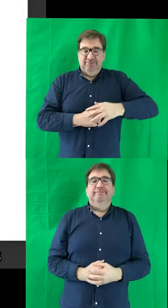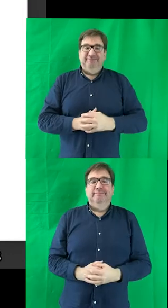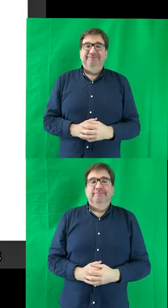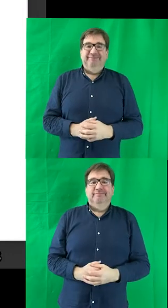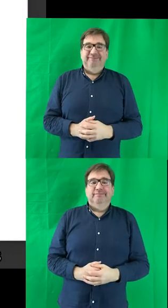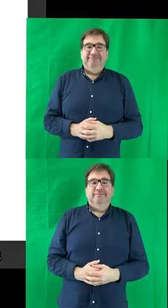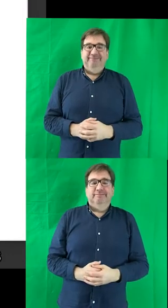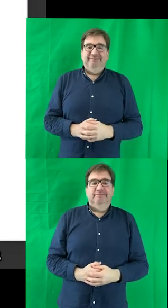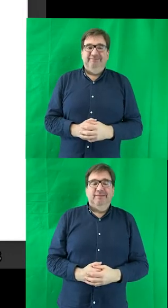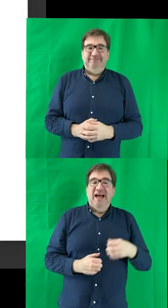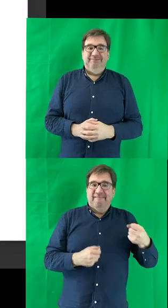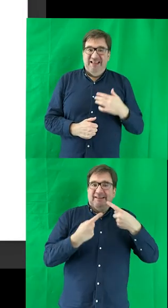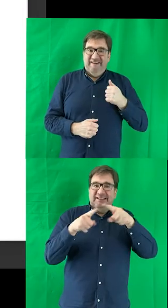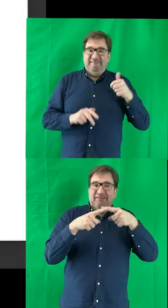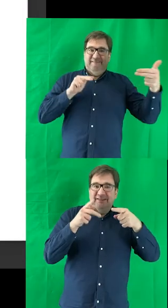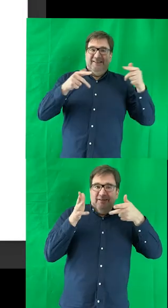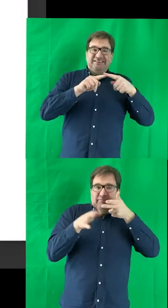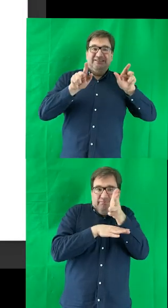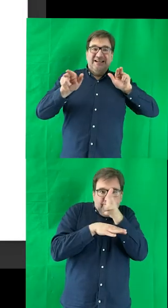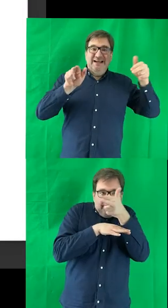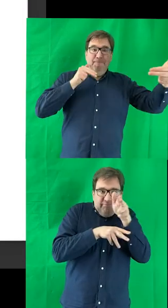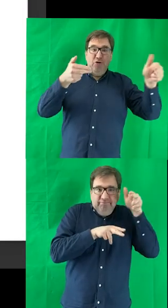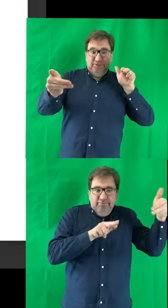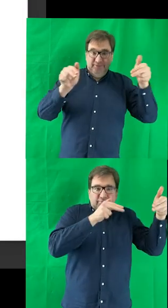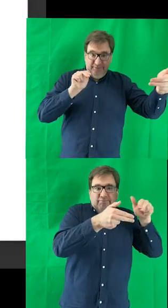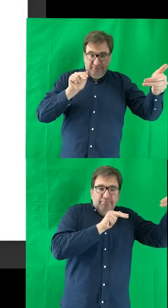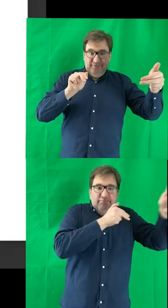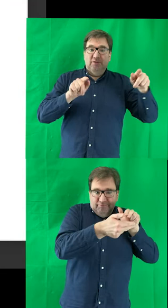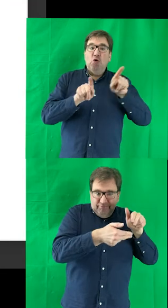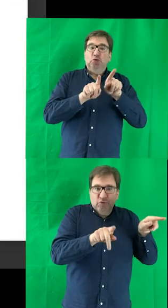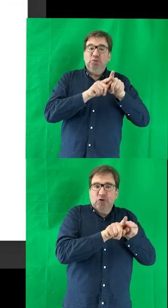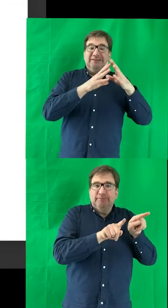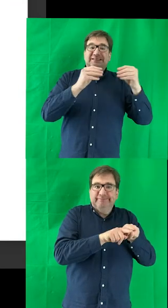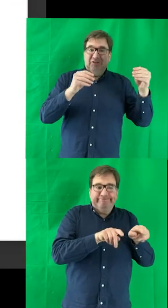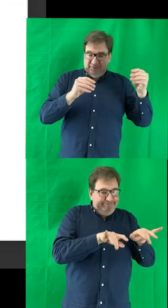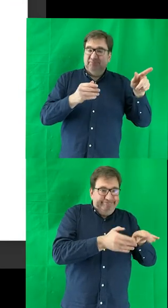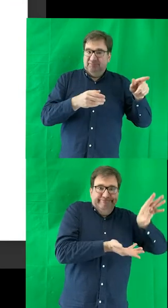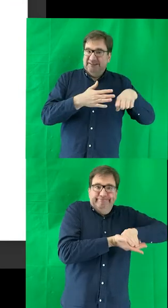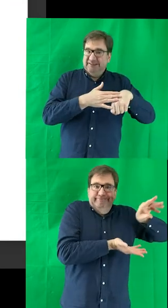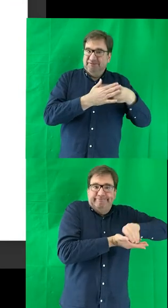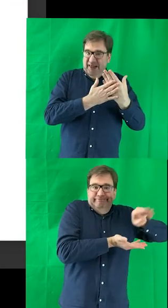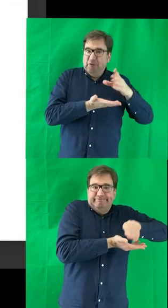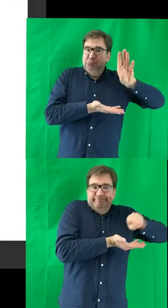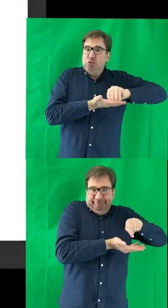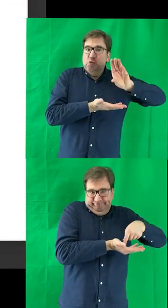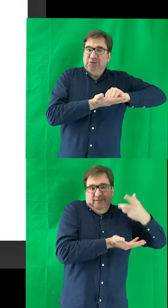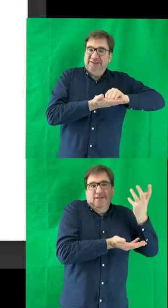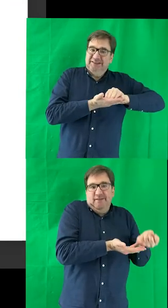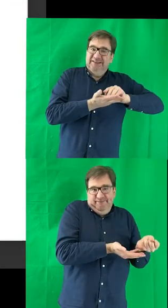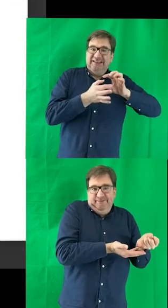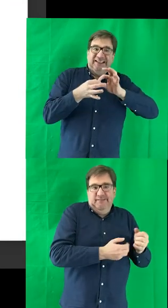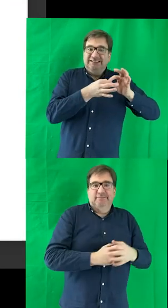at the University of Surrey, we equipped with different cameras, and also Surrey developed a